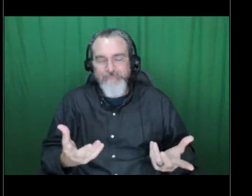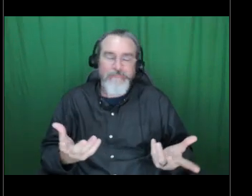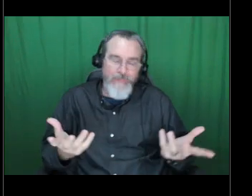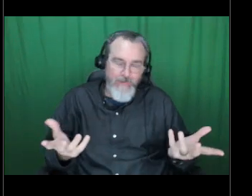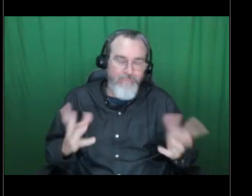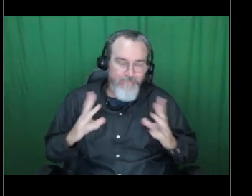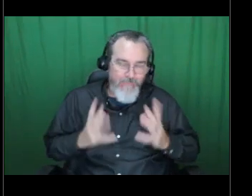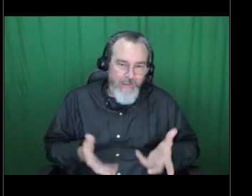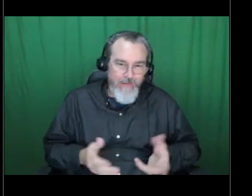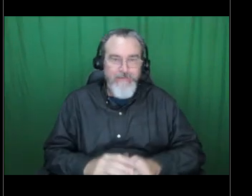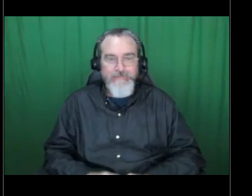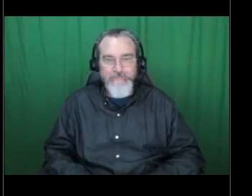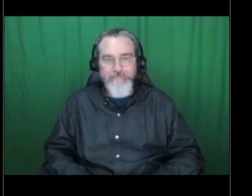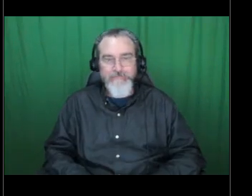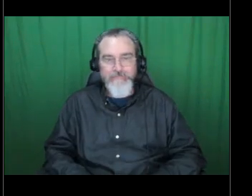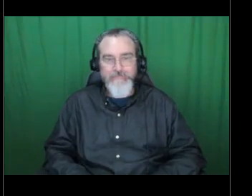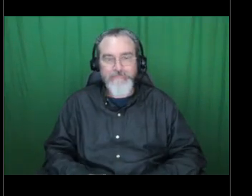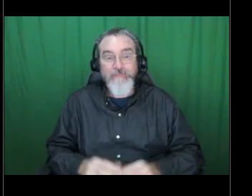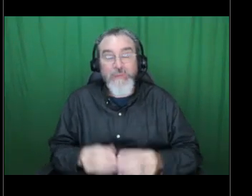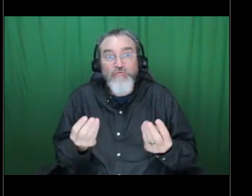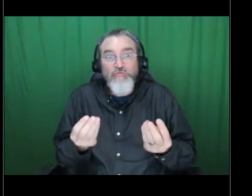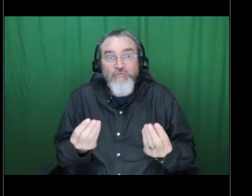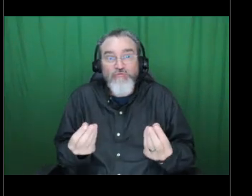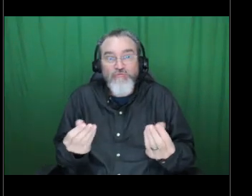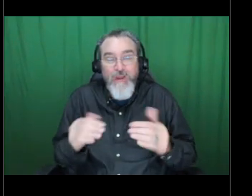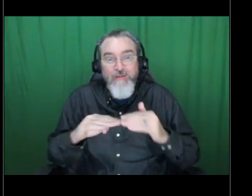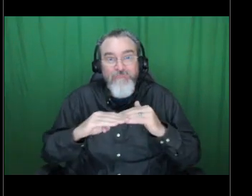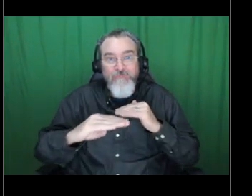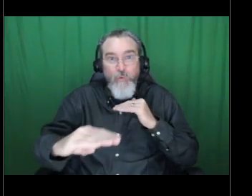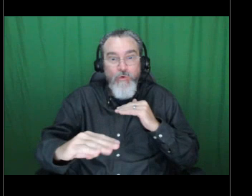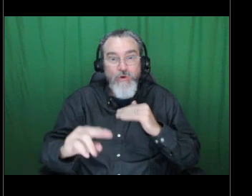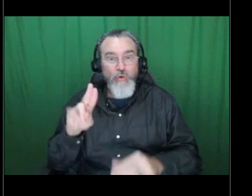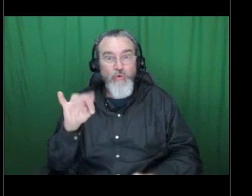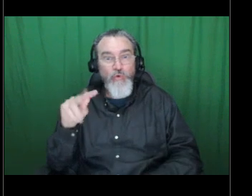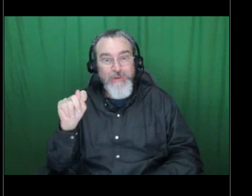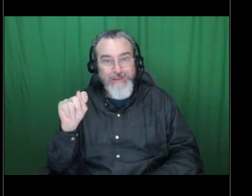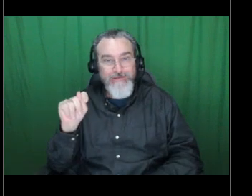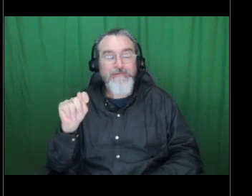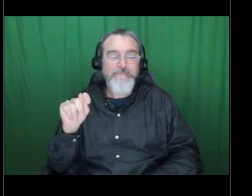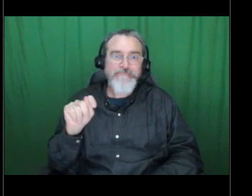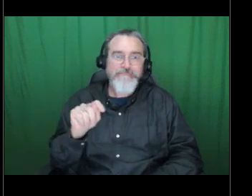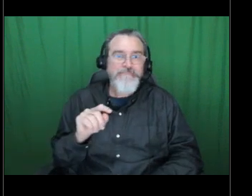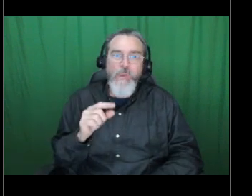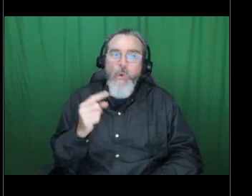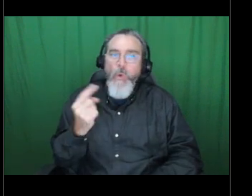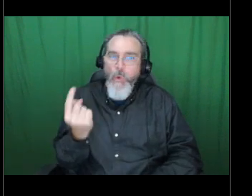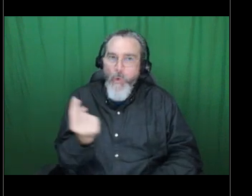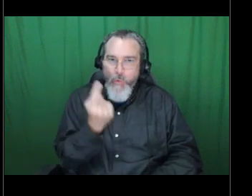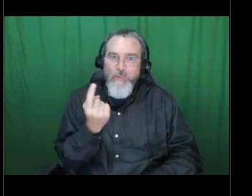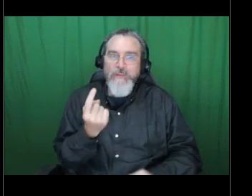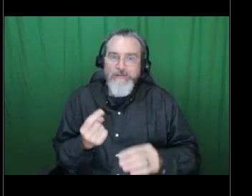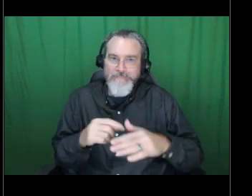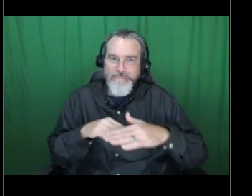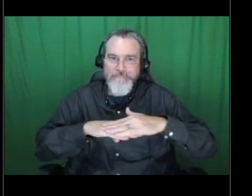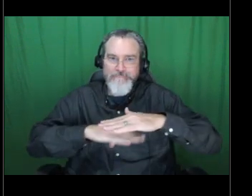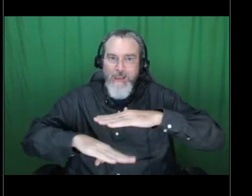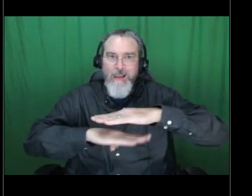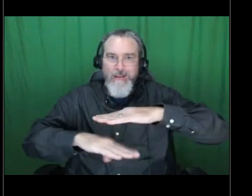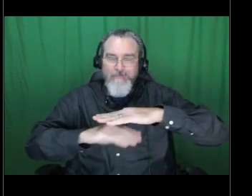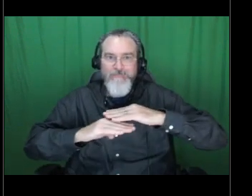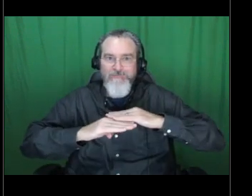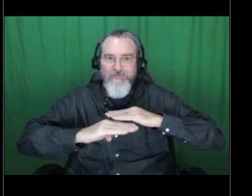Only ground floor dwelling units are covered in buildings without elevators, and each dwelling